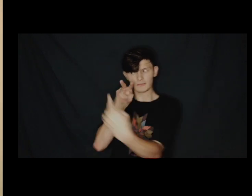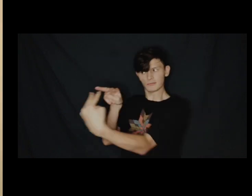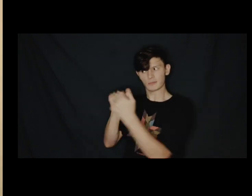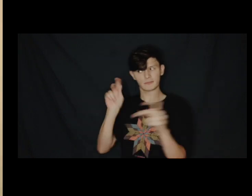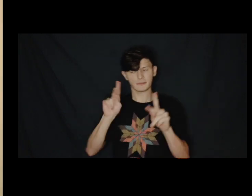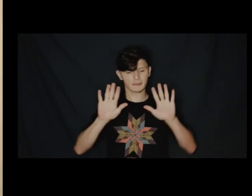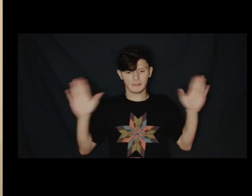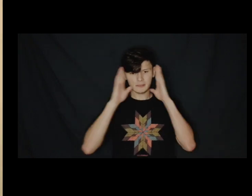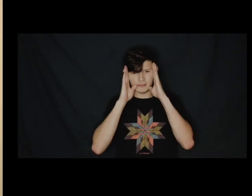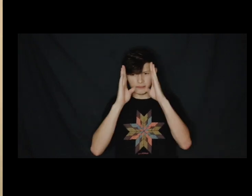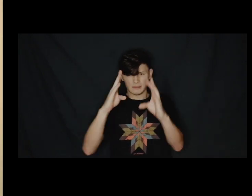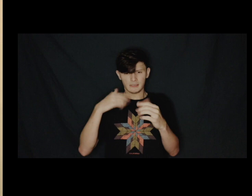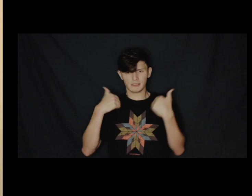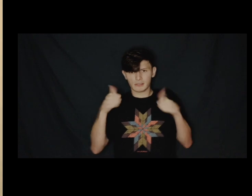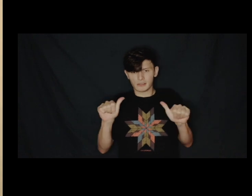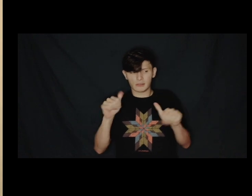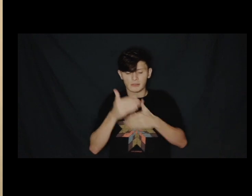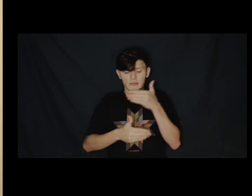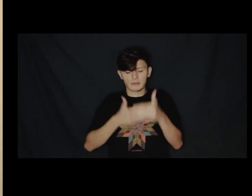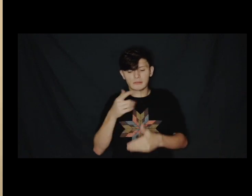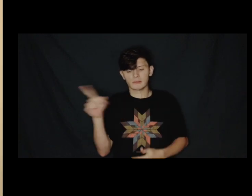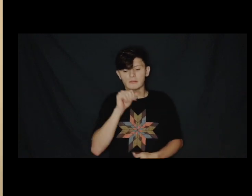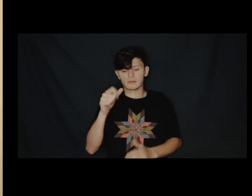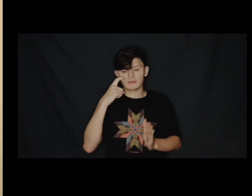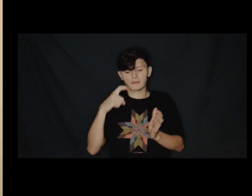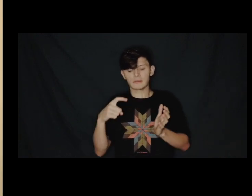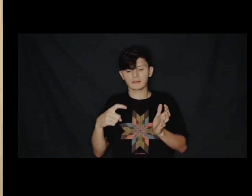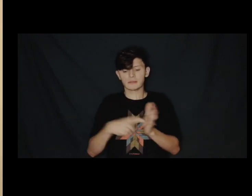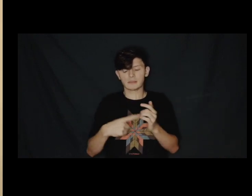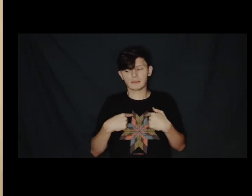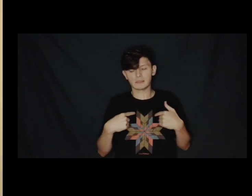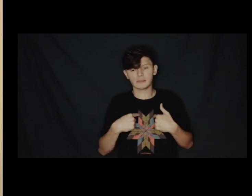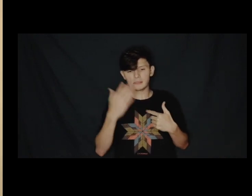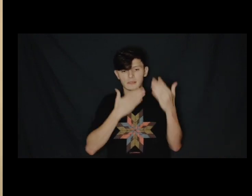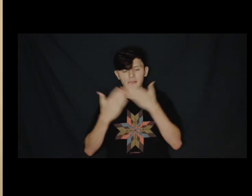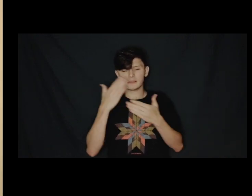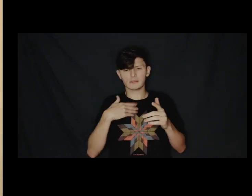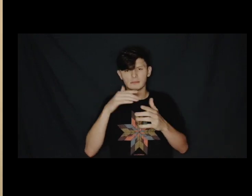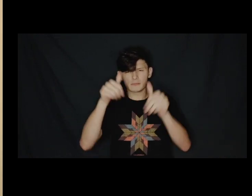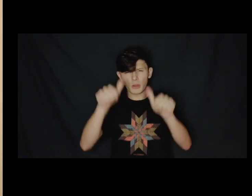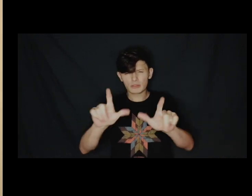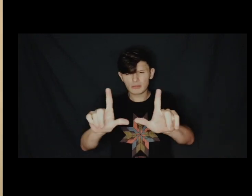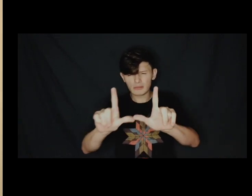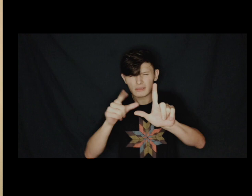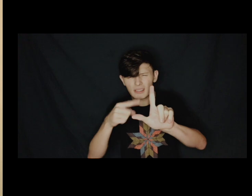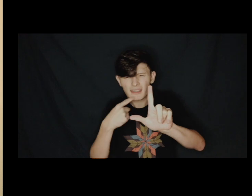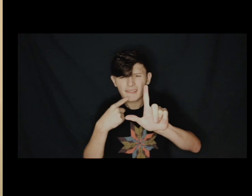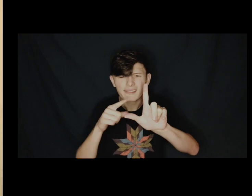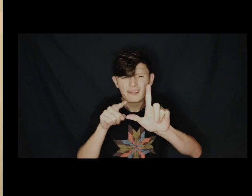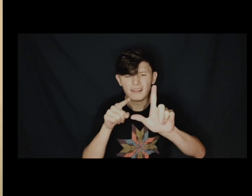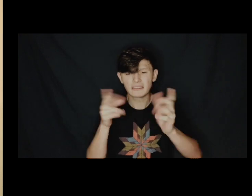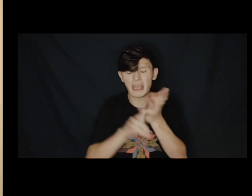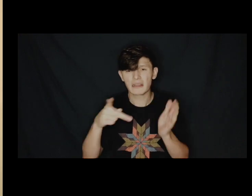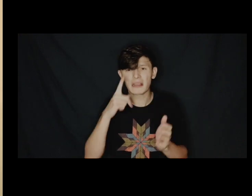eye contact at all and trying hard to remain unseen. The poster's closer now, what does it